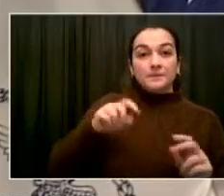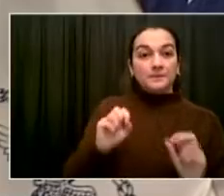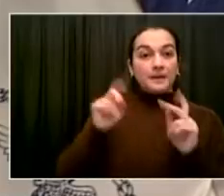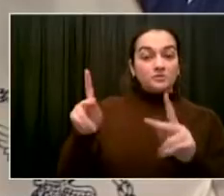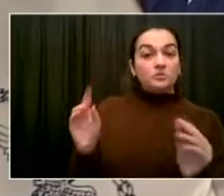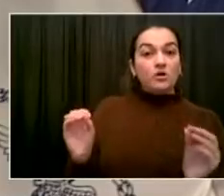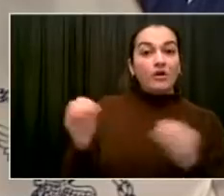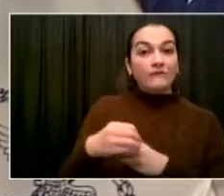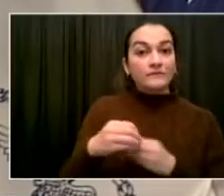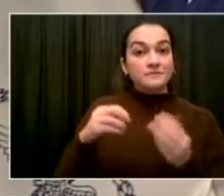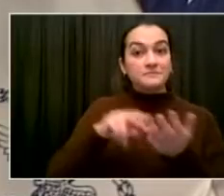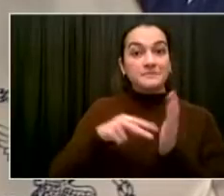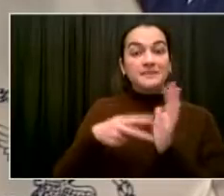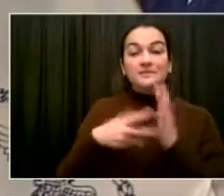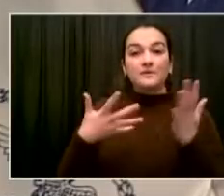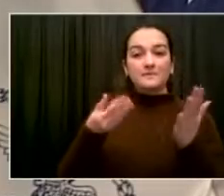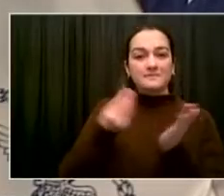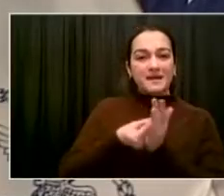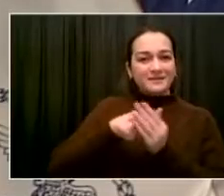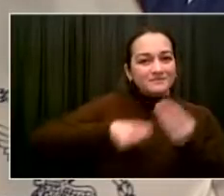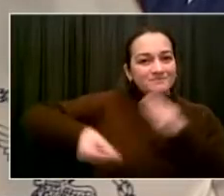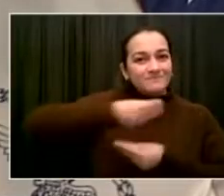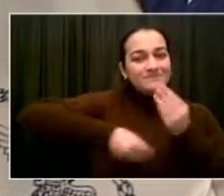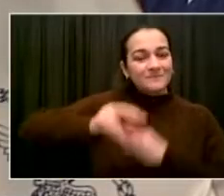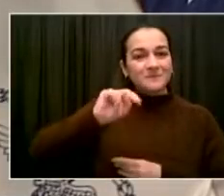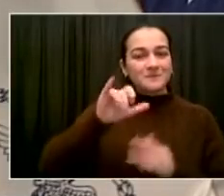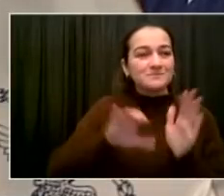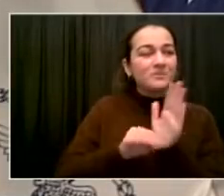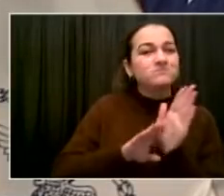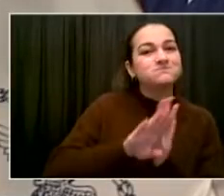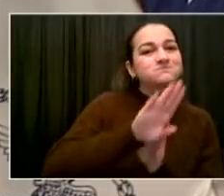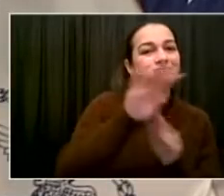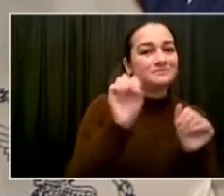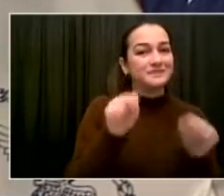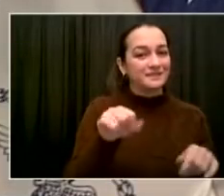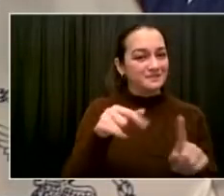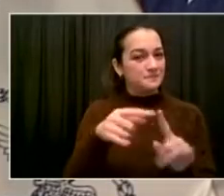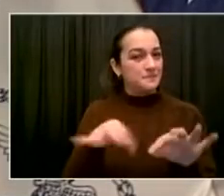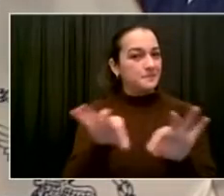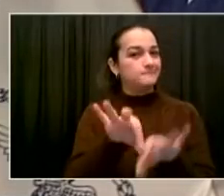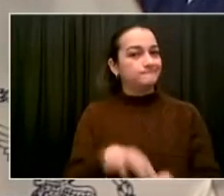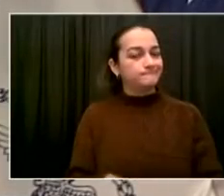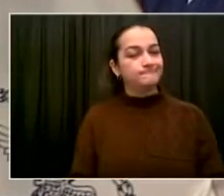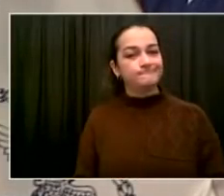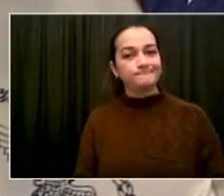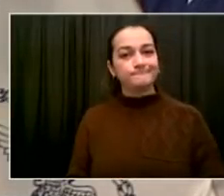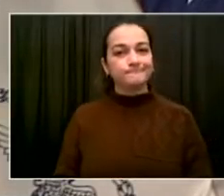work every single time. The next is Mara Gay from the New York Times.